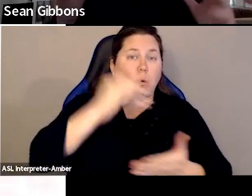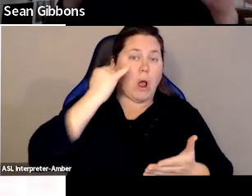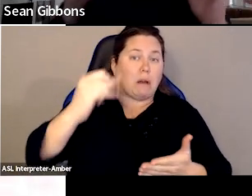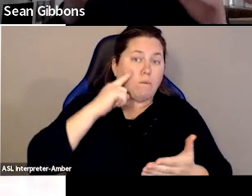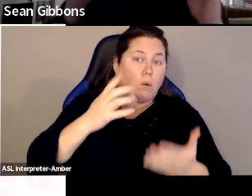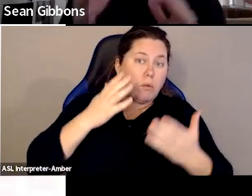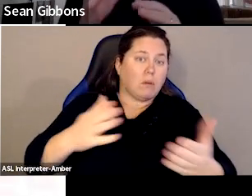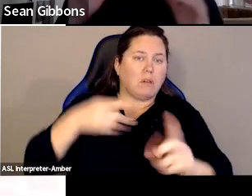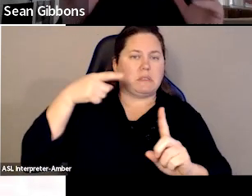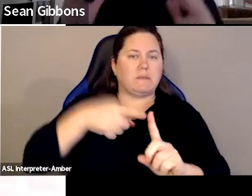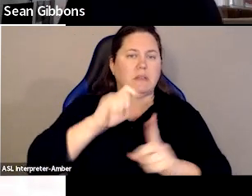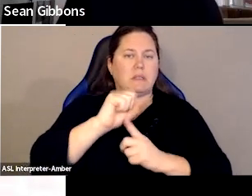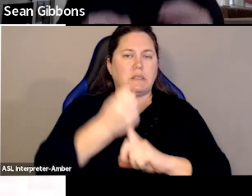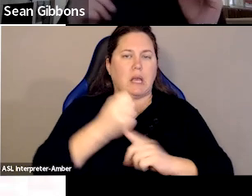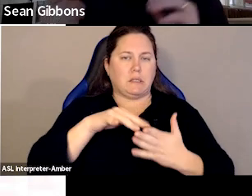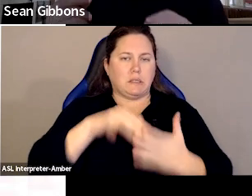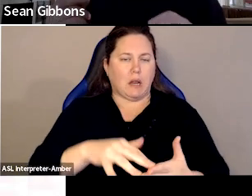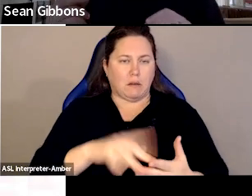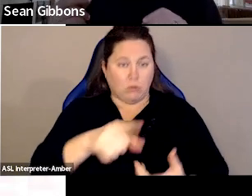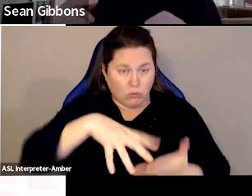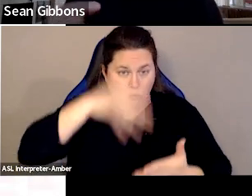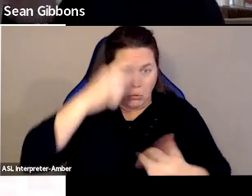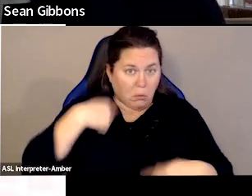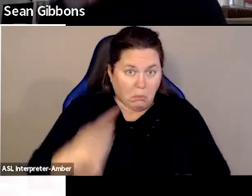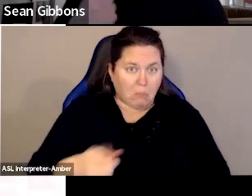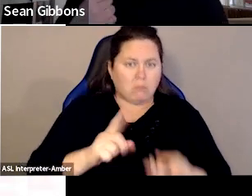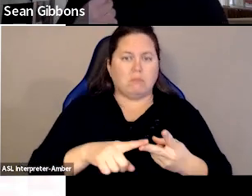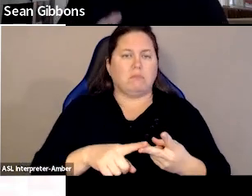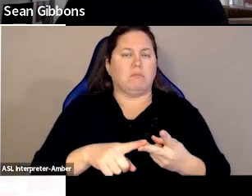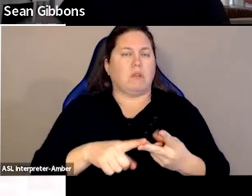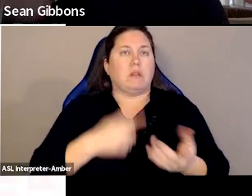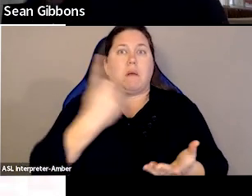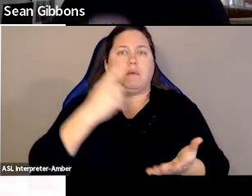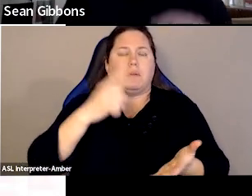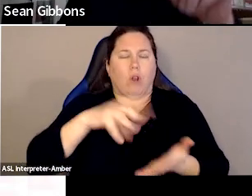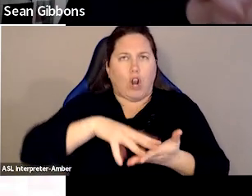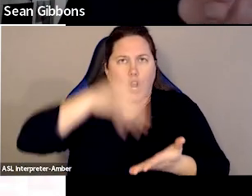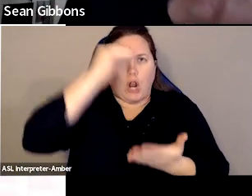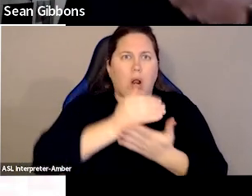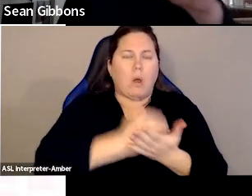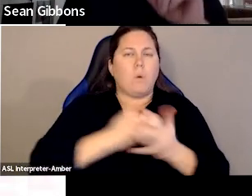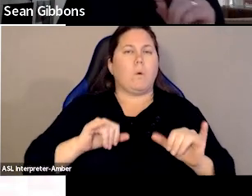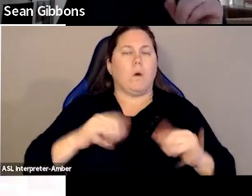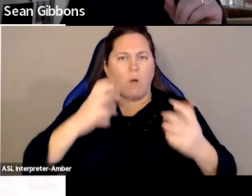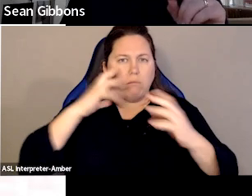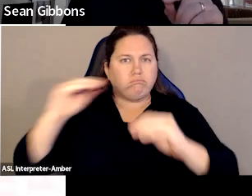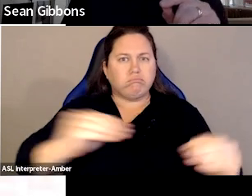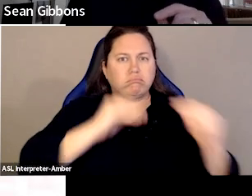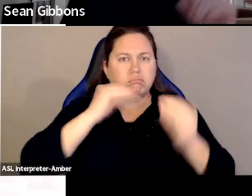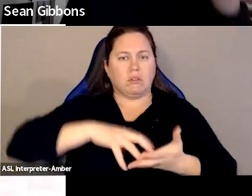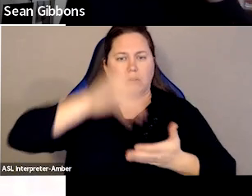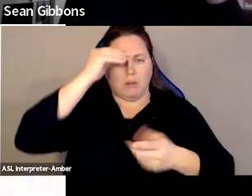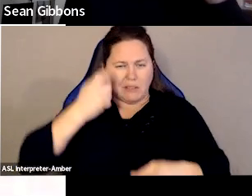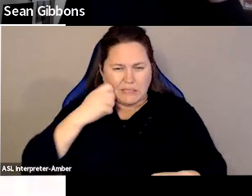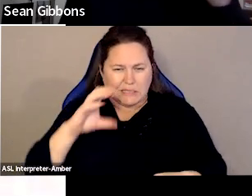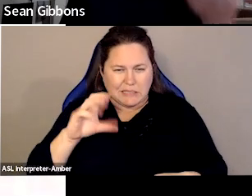case studies. What have you learned? What have you been working on that you want to share with the rest of the community that we can all learn from? We're very excited for that. You can see Carrie just put something into the